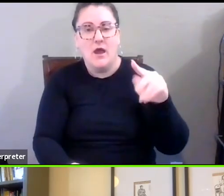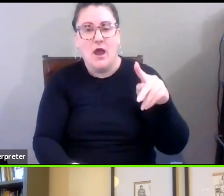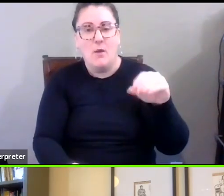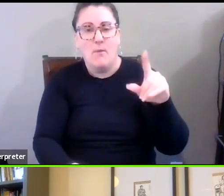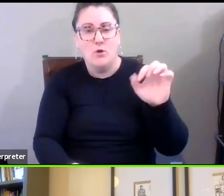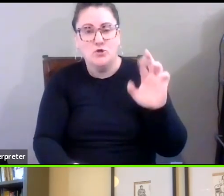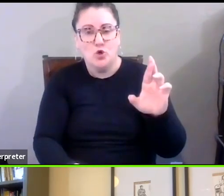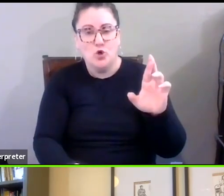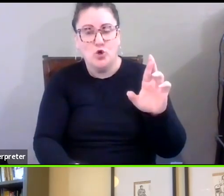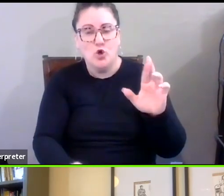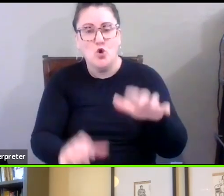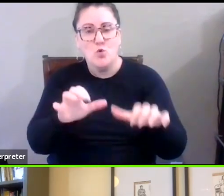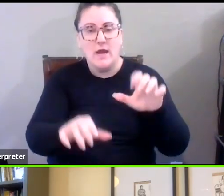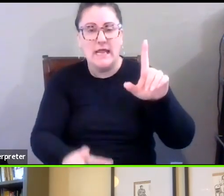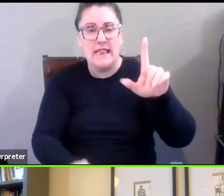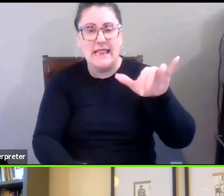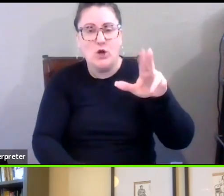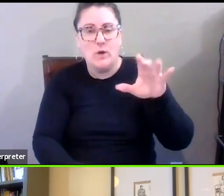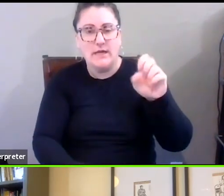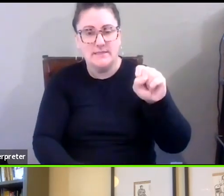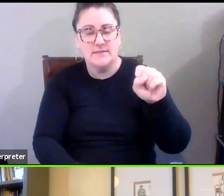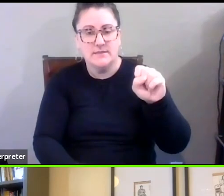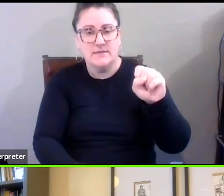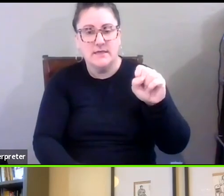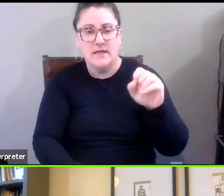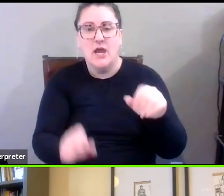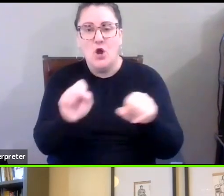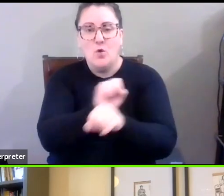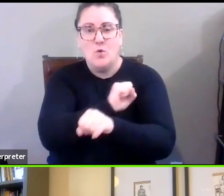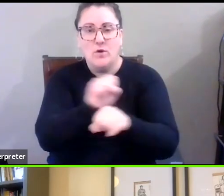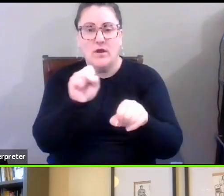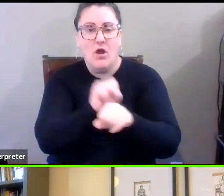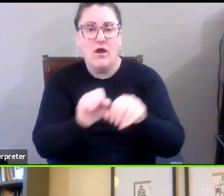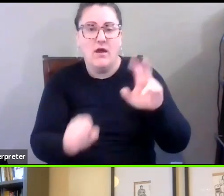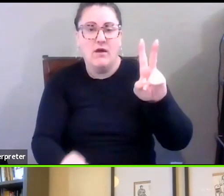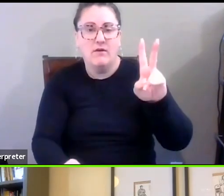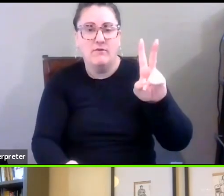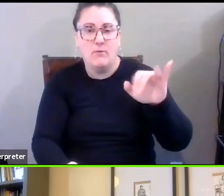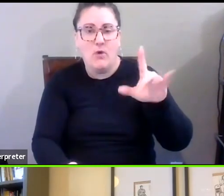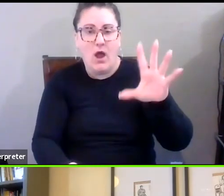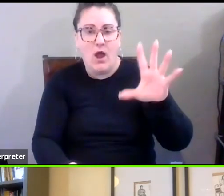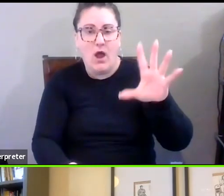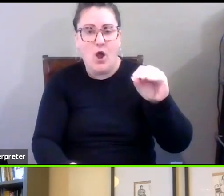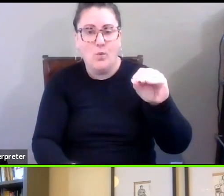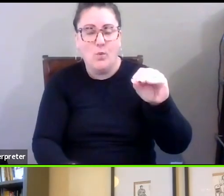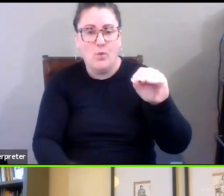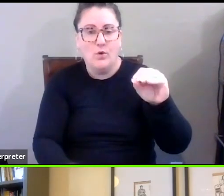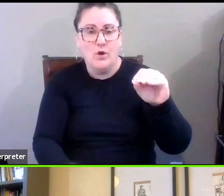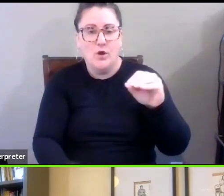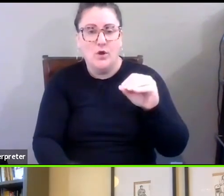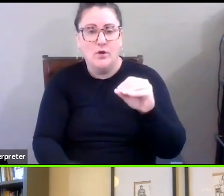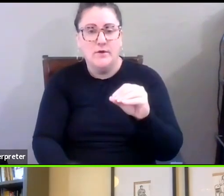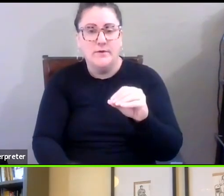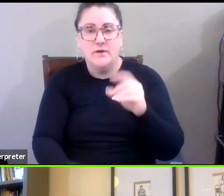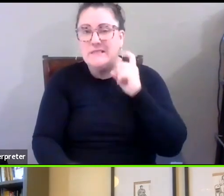know, writing lyrics and working on libretto, I love,